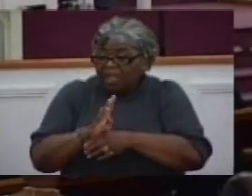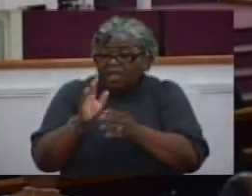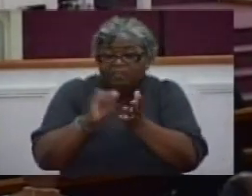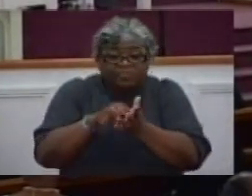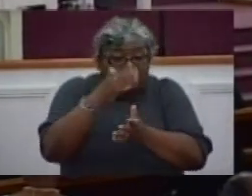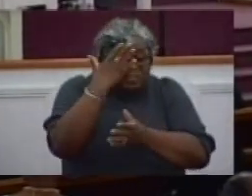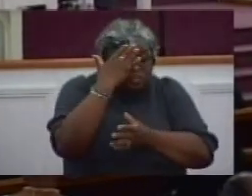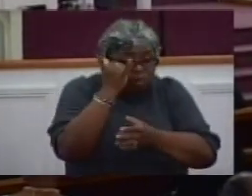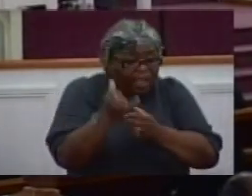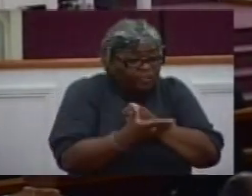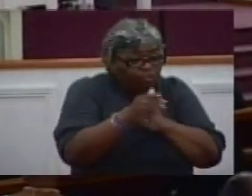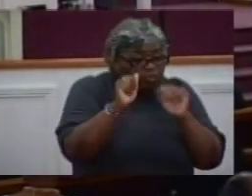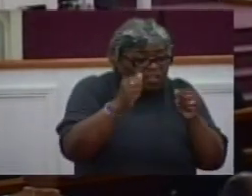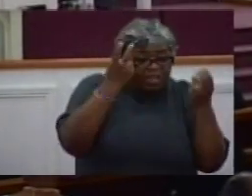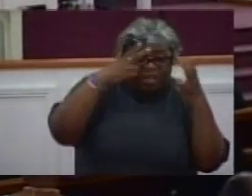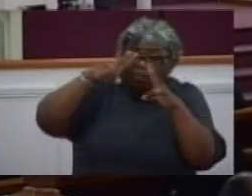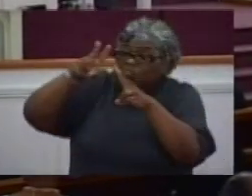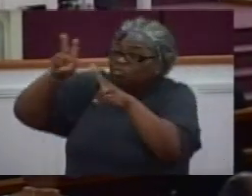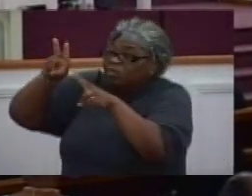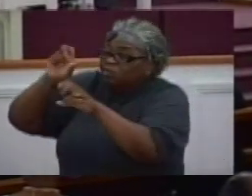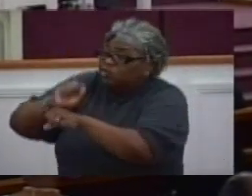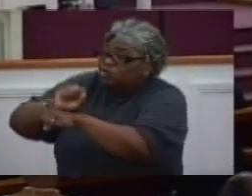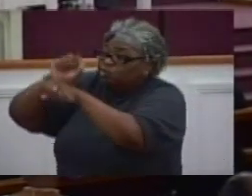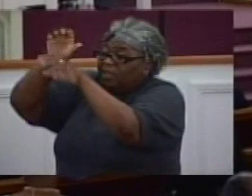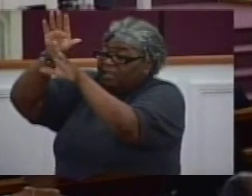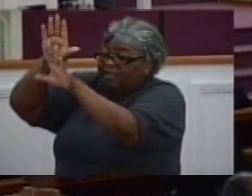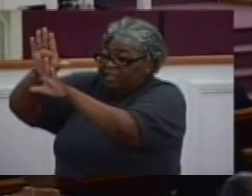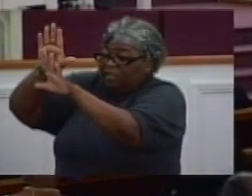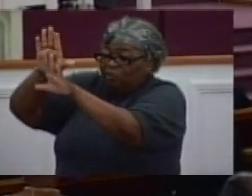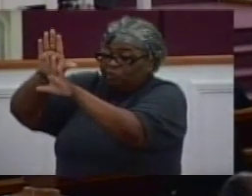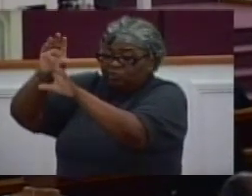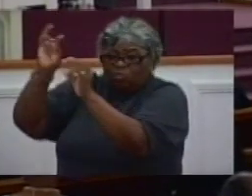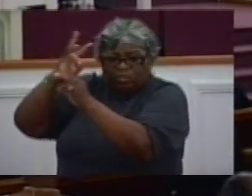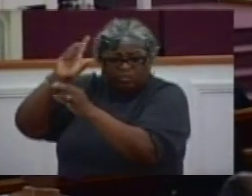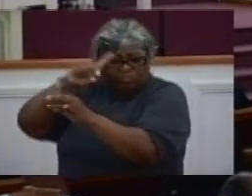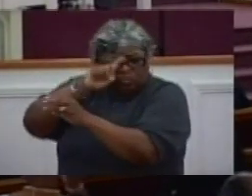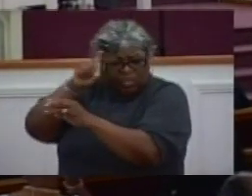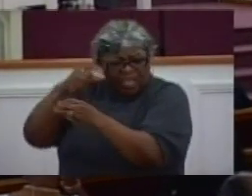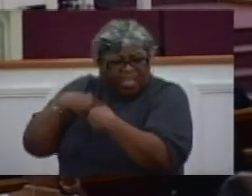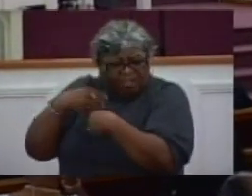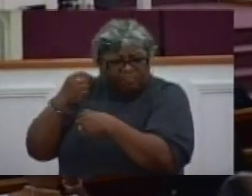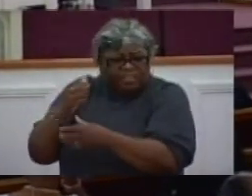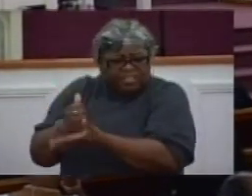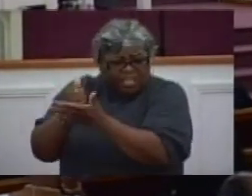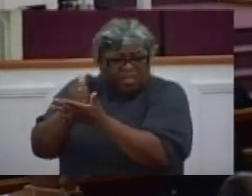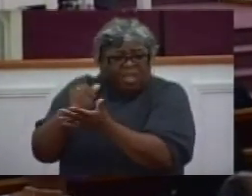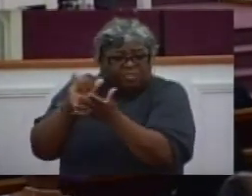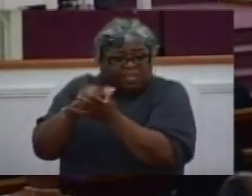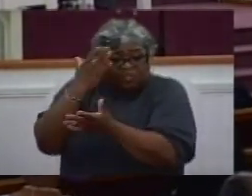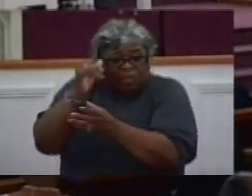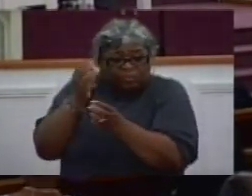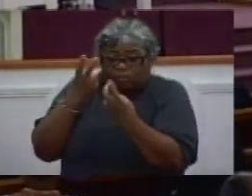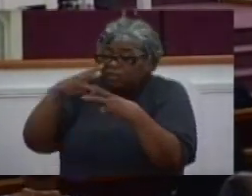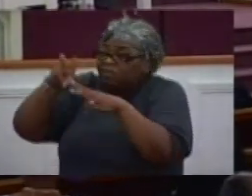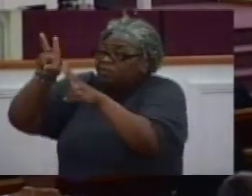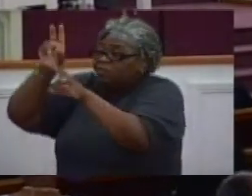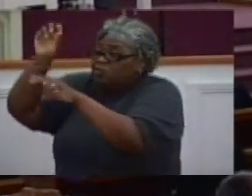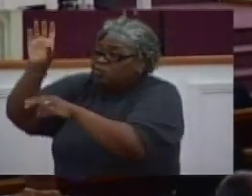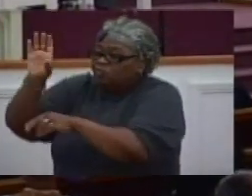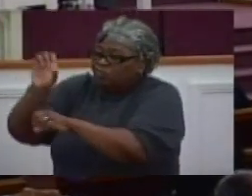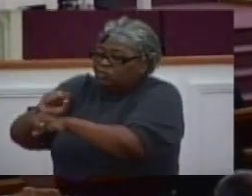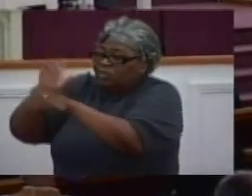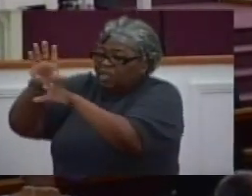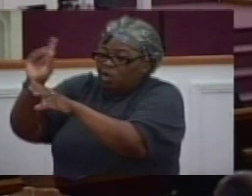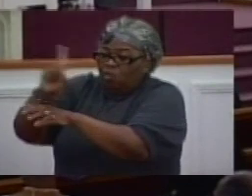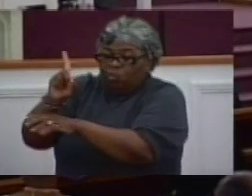That's why you can look to the hills. Oh, I wonder, do I have any help in here? That's why you can look to the hills. From with